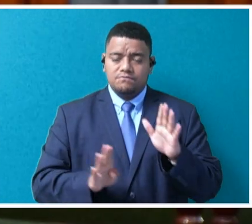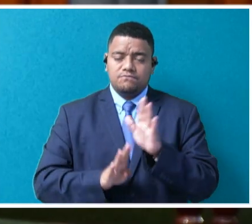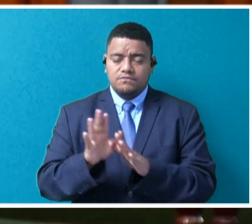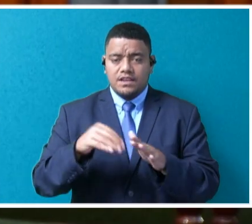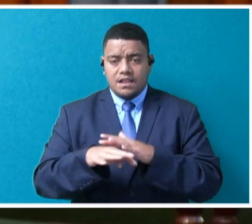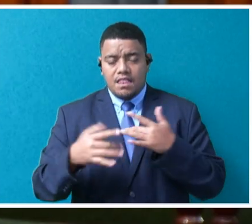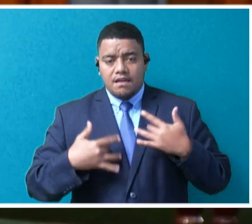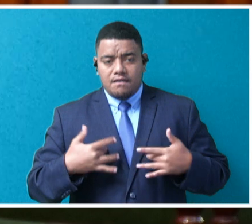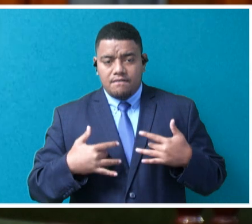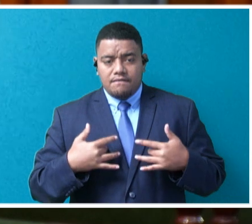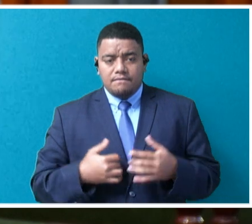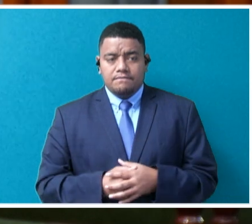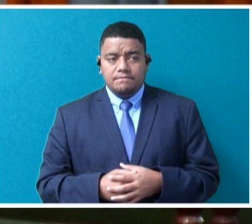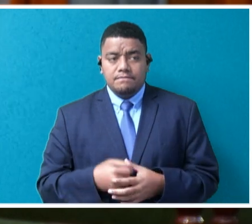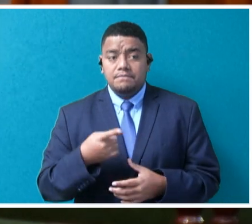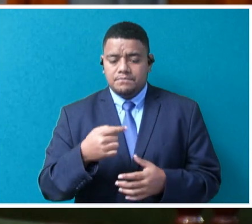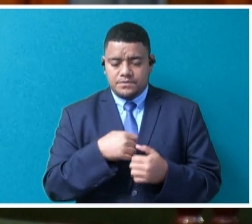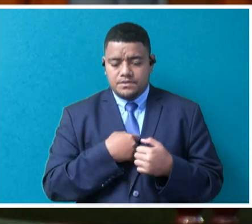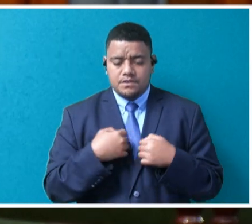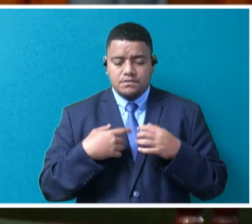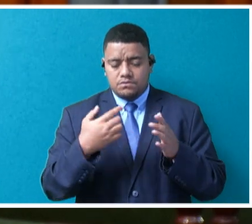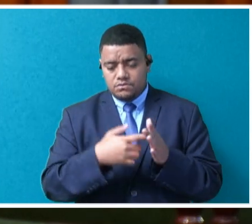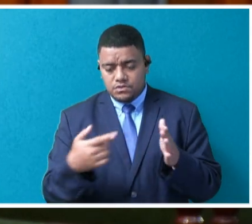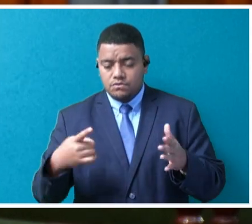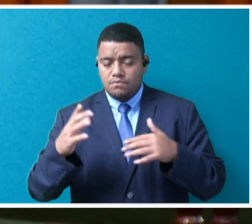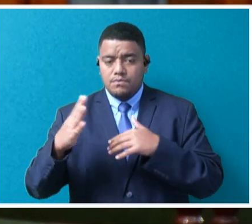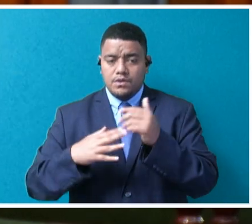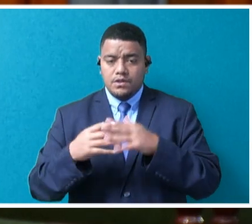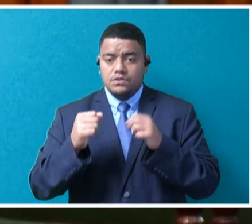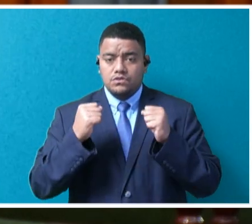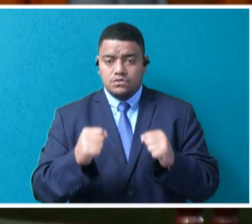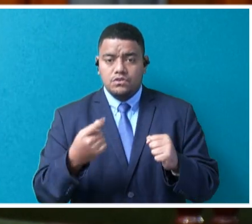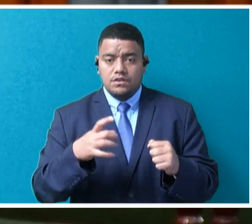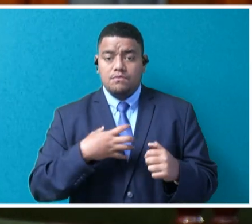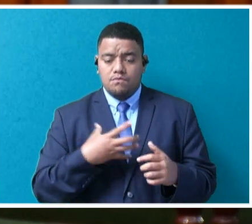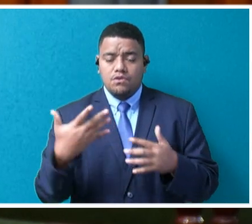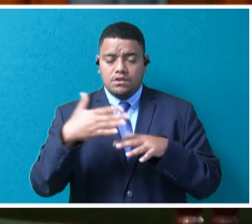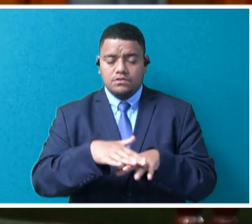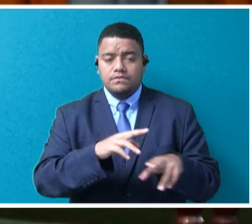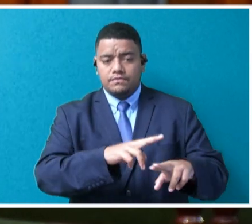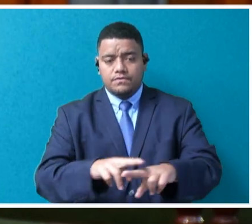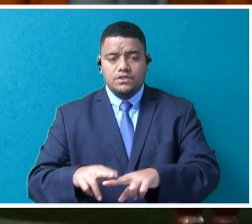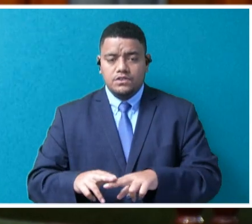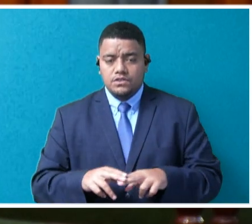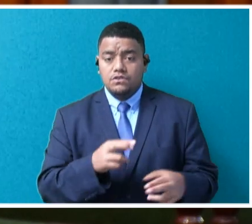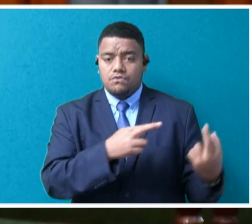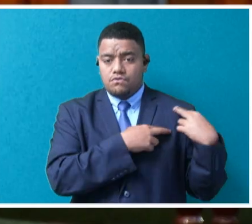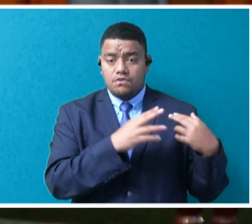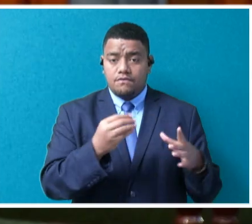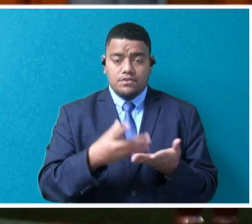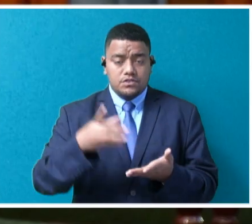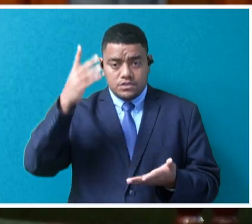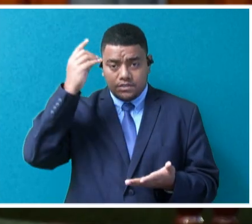life. Moreover, in our journey towards building a stronger and more inclusive Fiji, the role of education